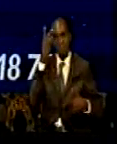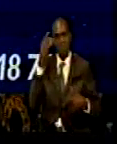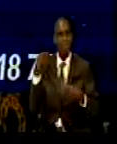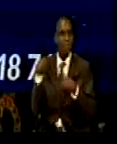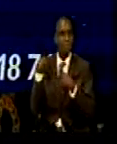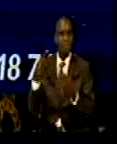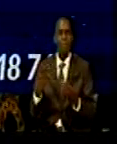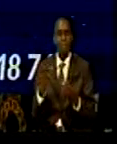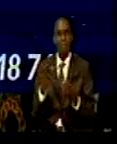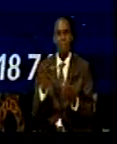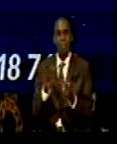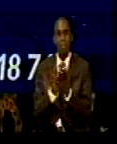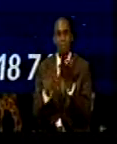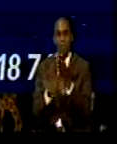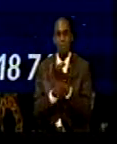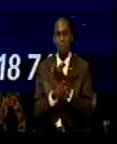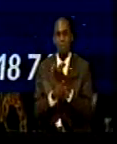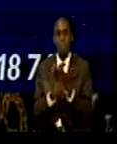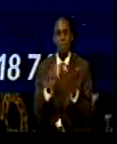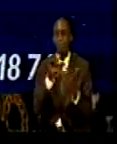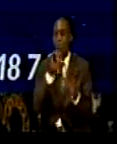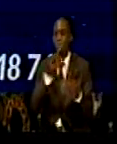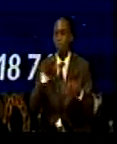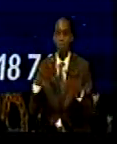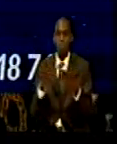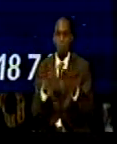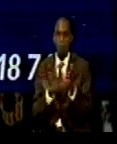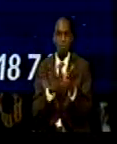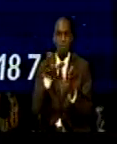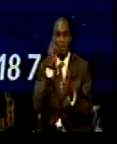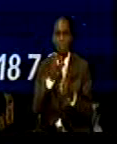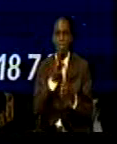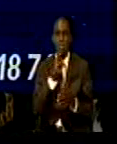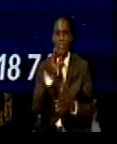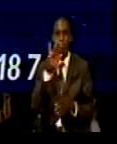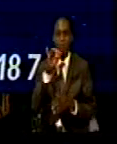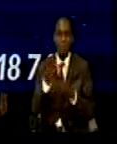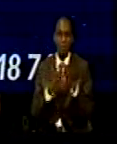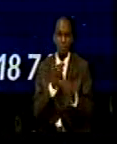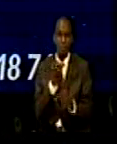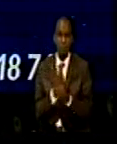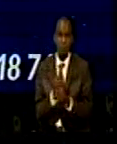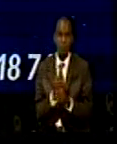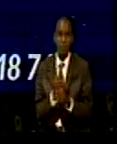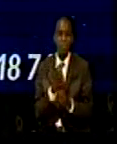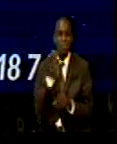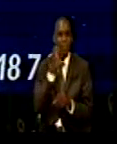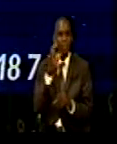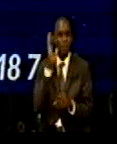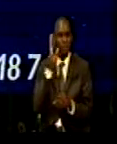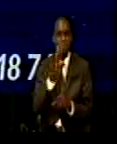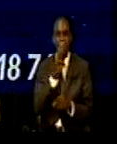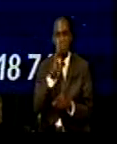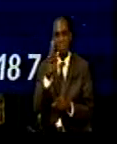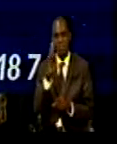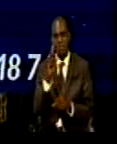school. She's 15 years old. And she will be 16th October 4th.